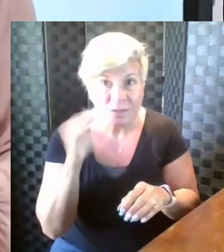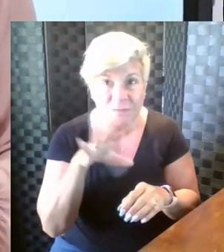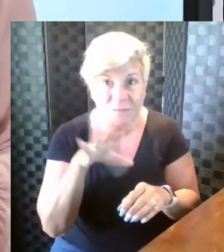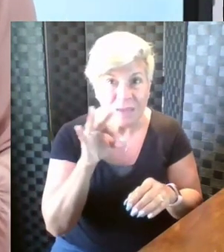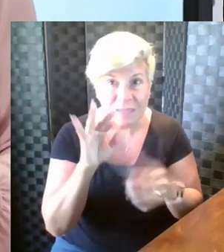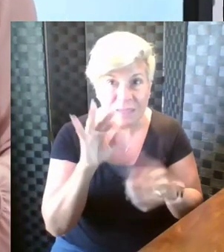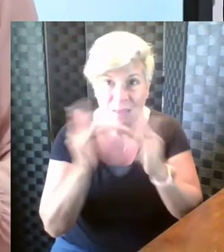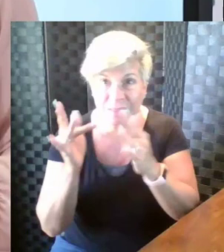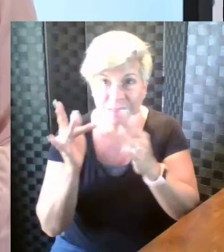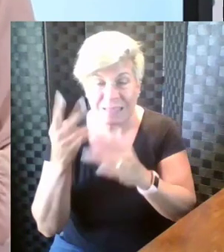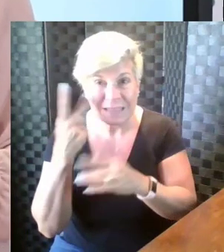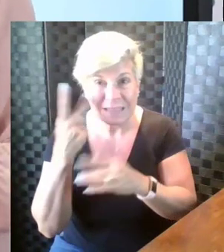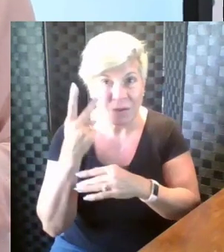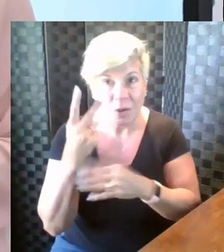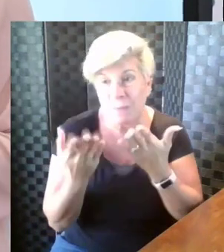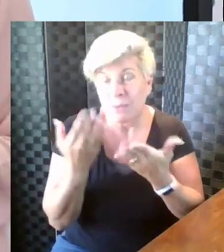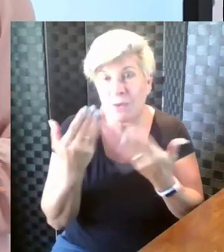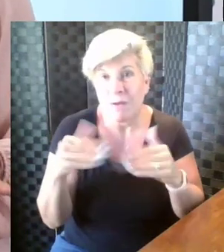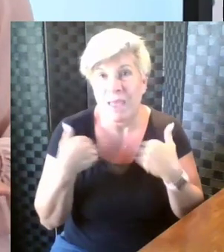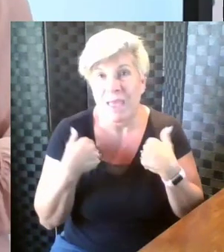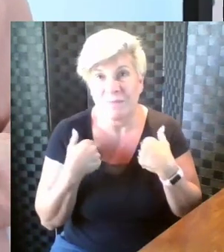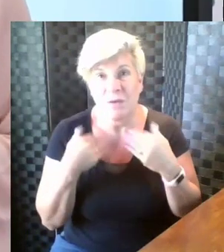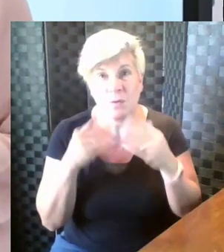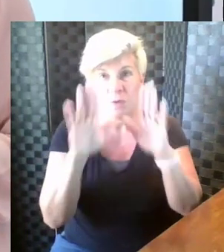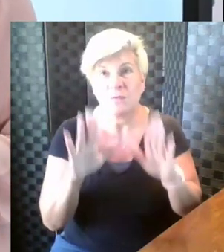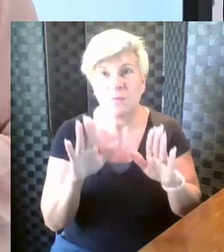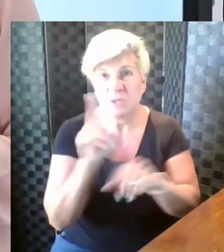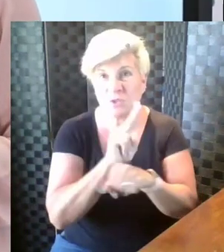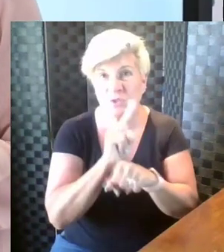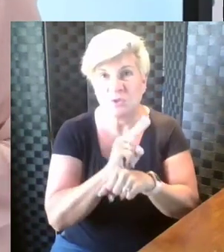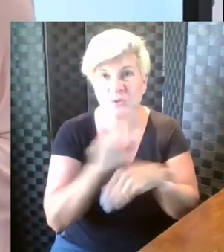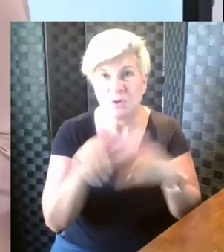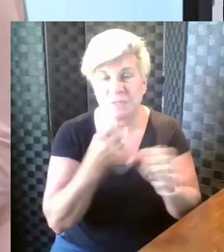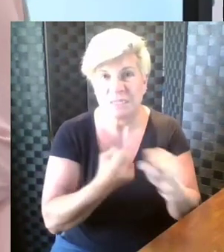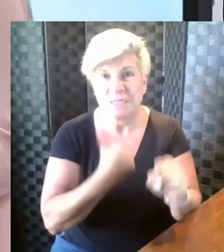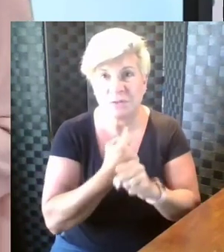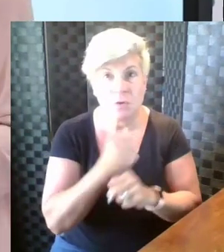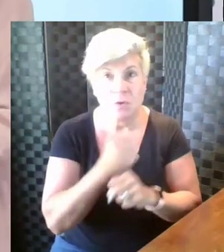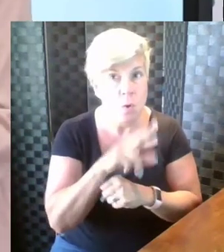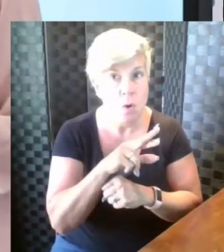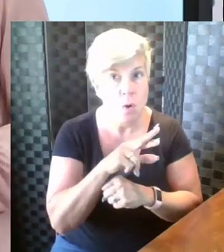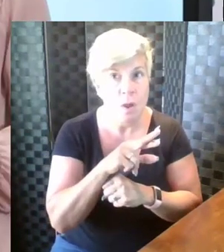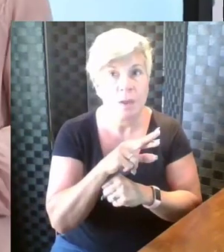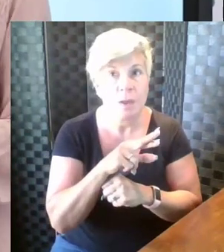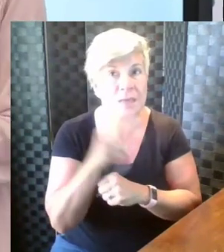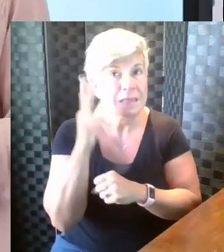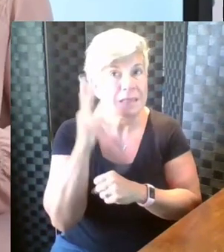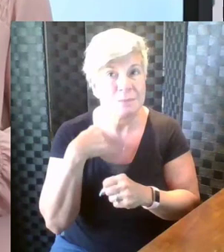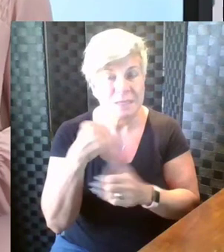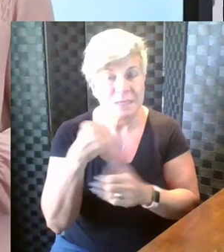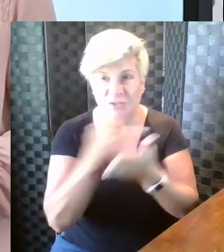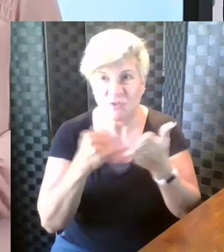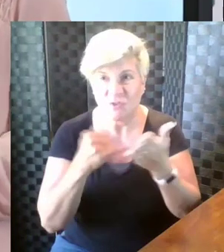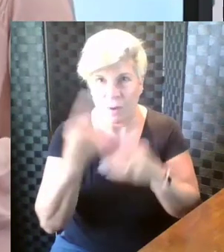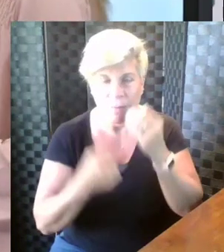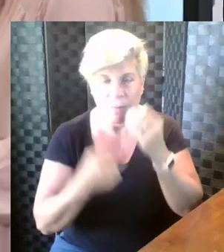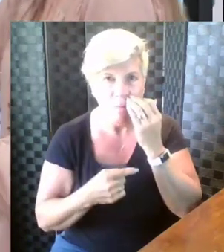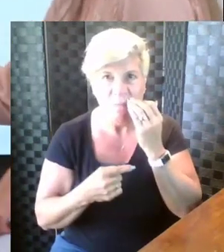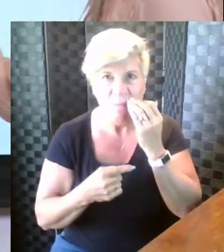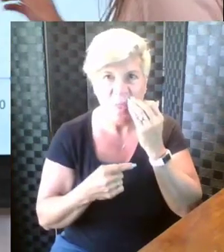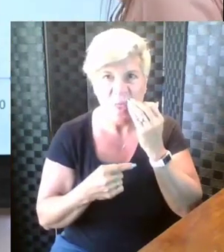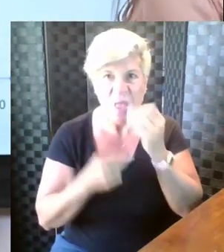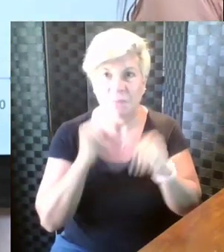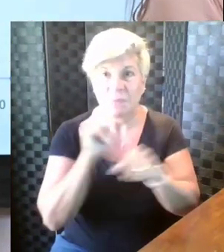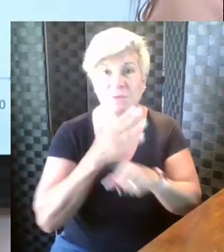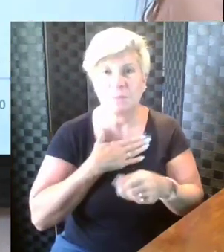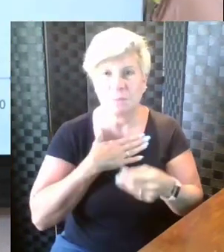them online if you search for them, or you might already have a great one that you've been using all year, or you can listen to me on how you can make one. All right, so let's